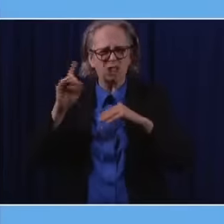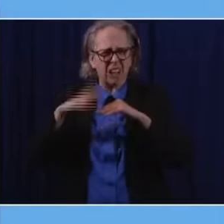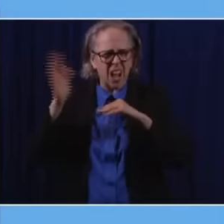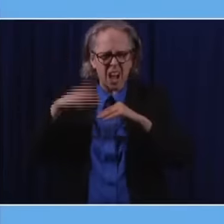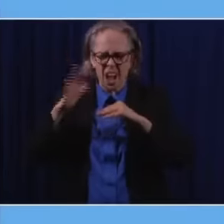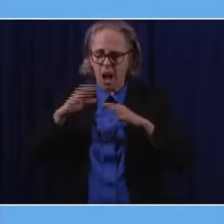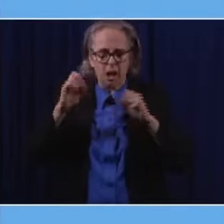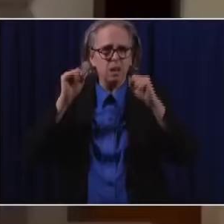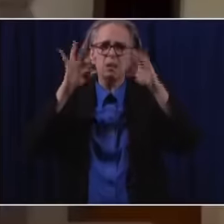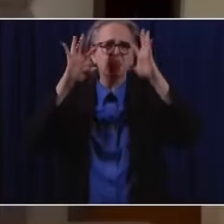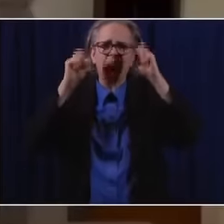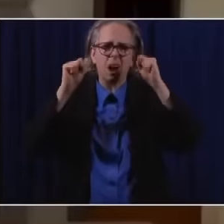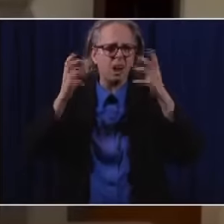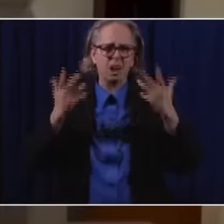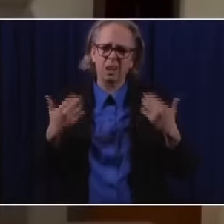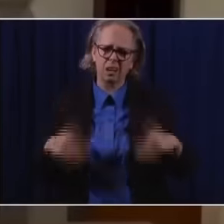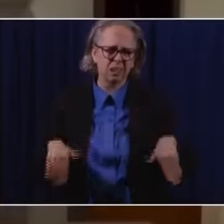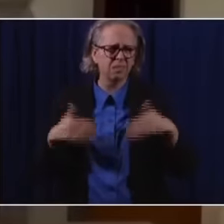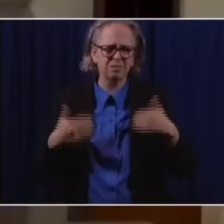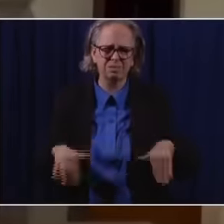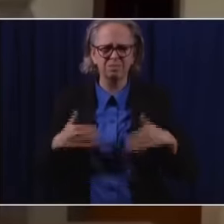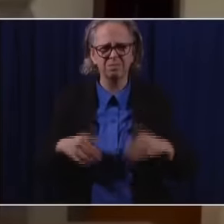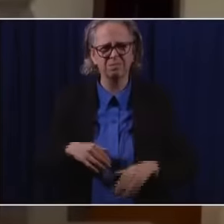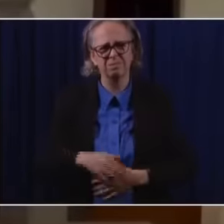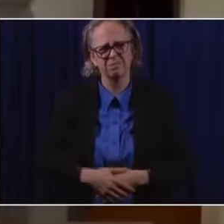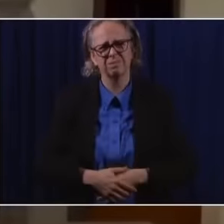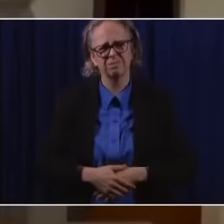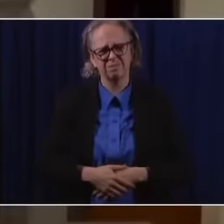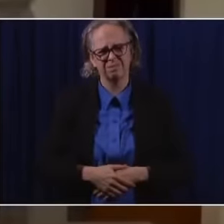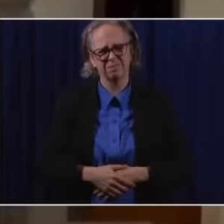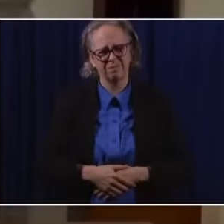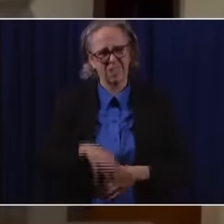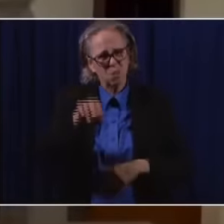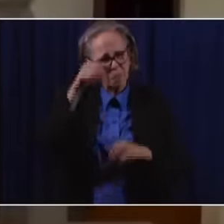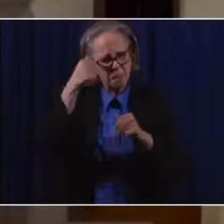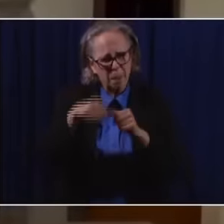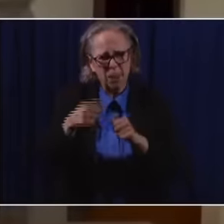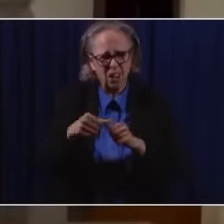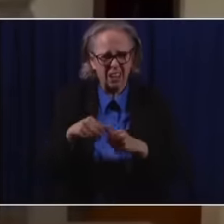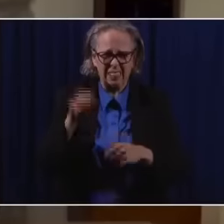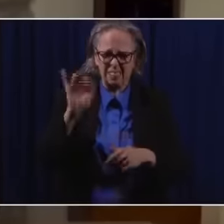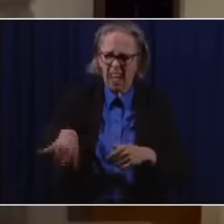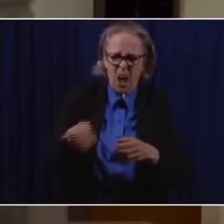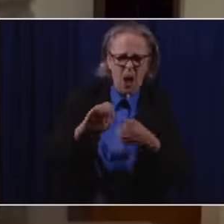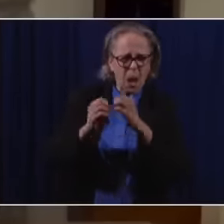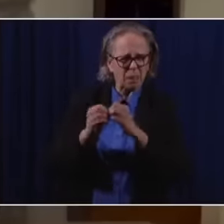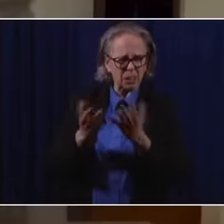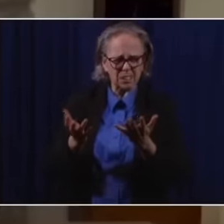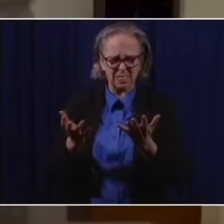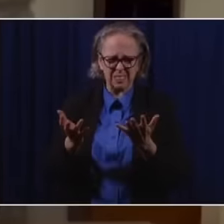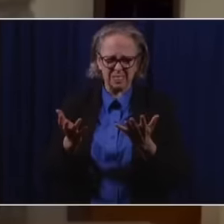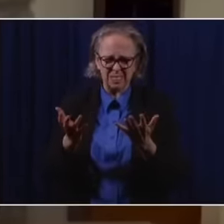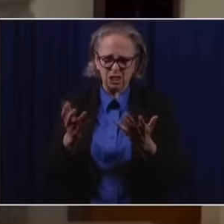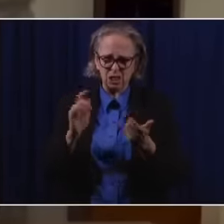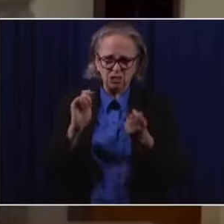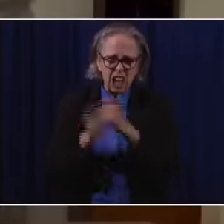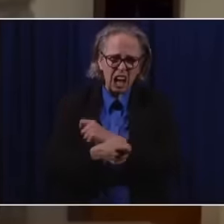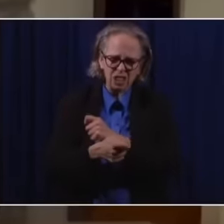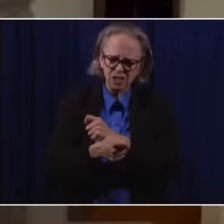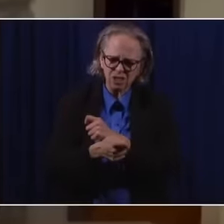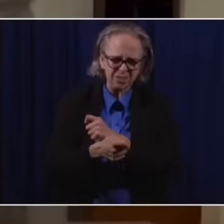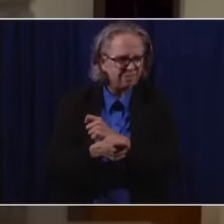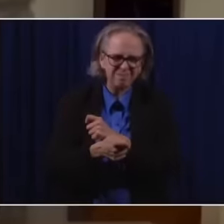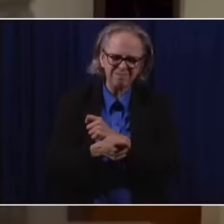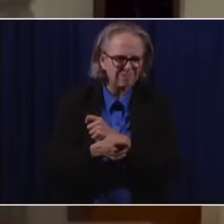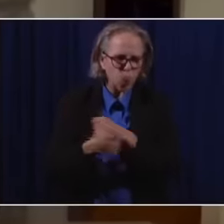we have to remember is that these numbers will not change unless we change,